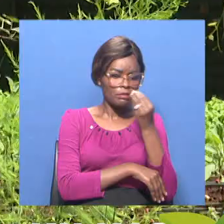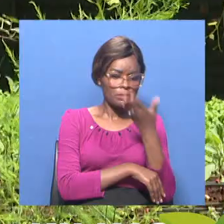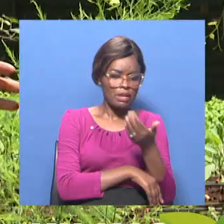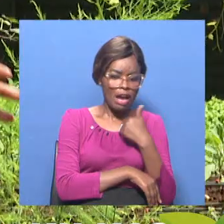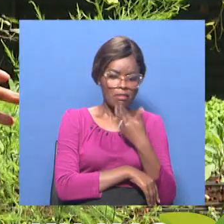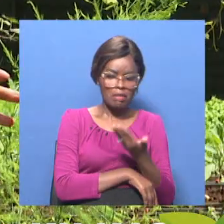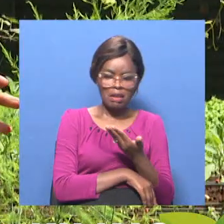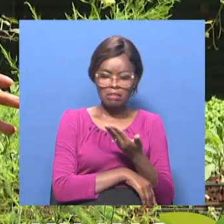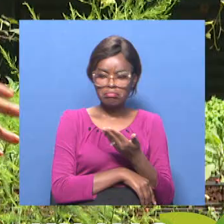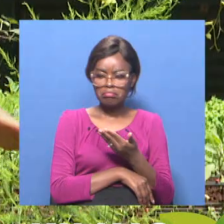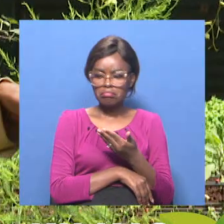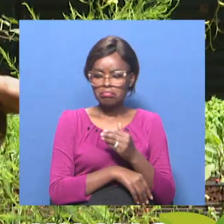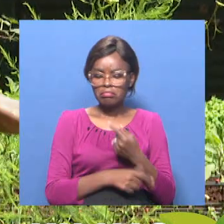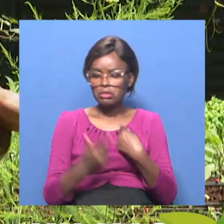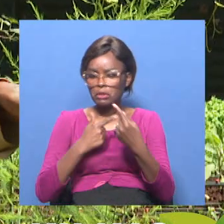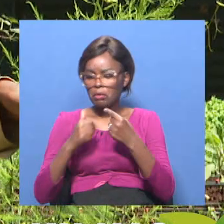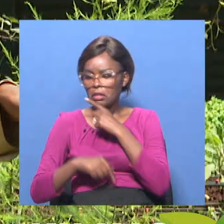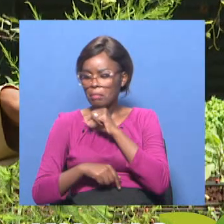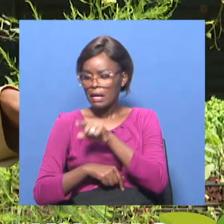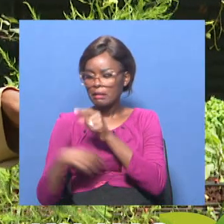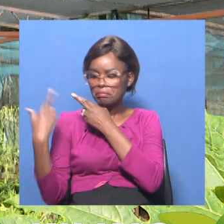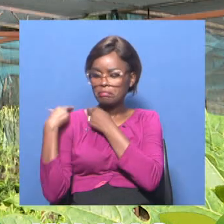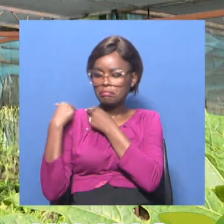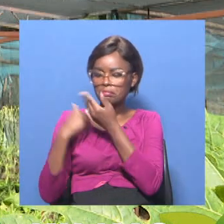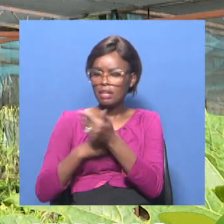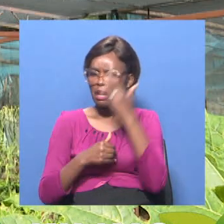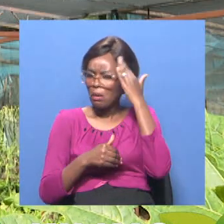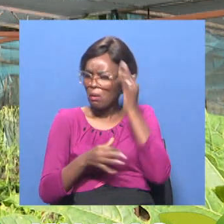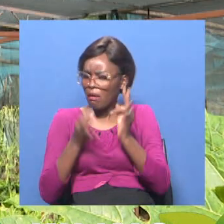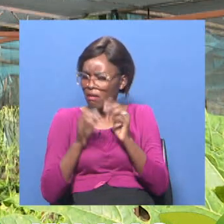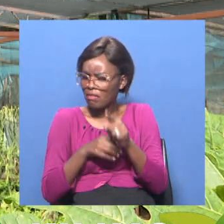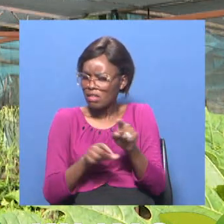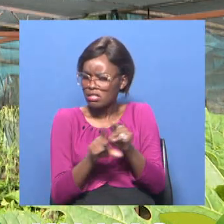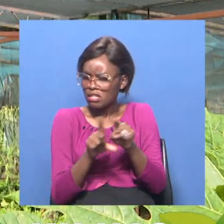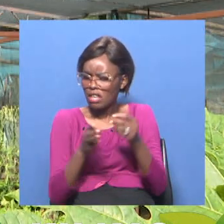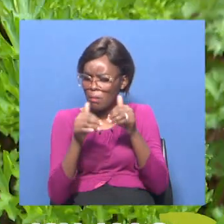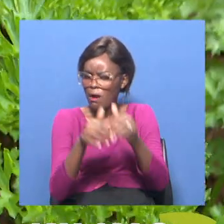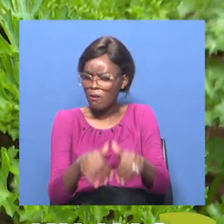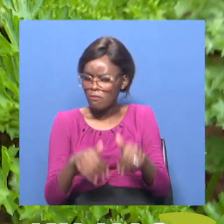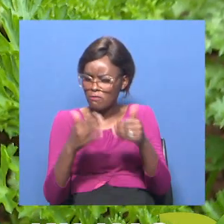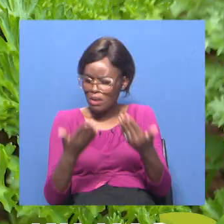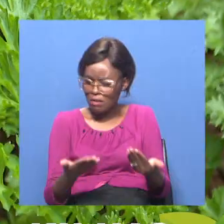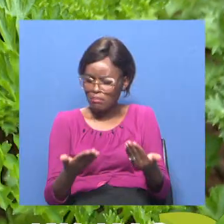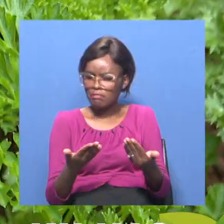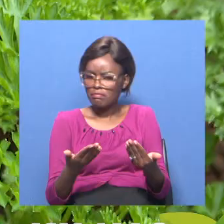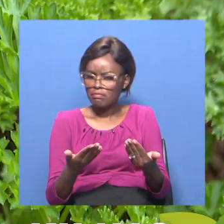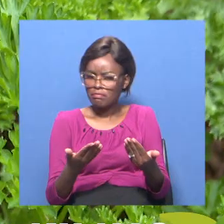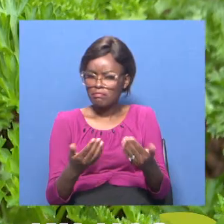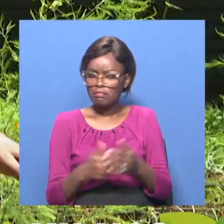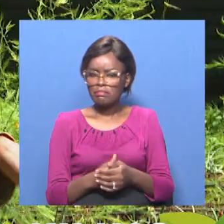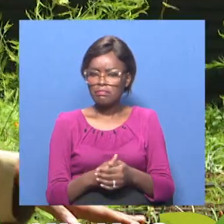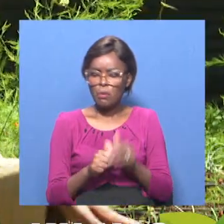have here. Let's join the agronomist who's in charge of this particular area and learn whether this is also a farm to fork